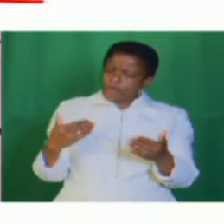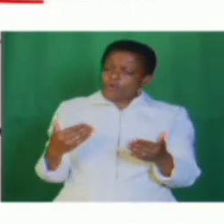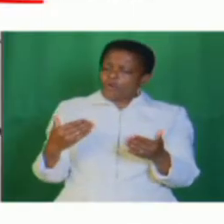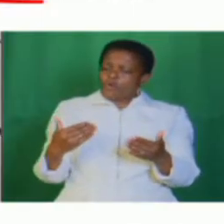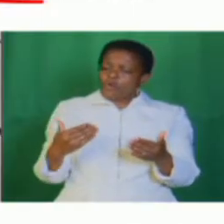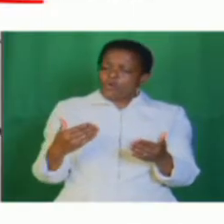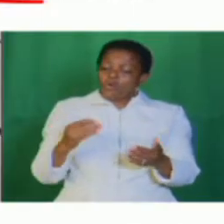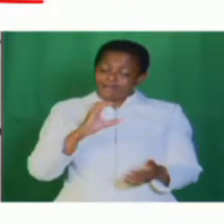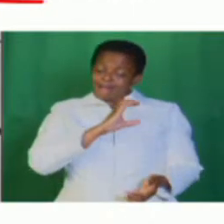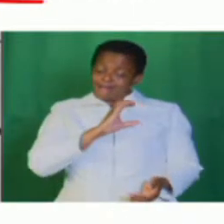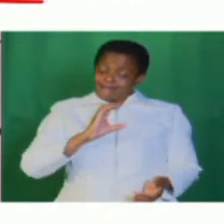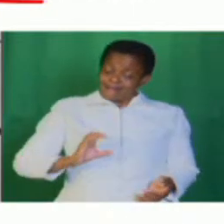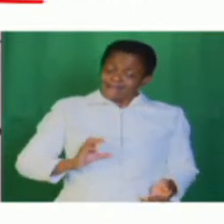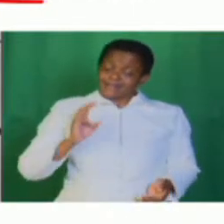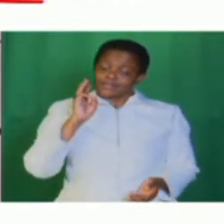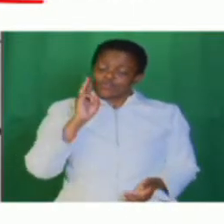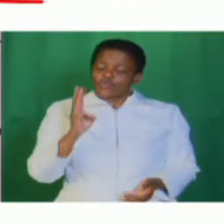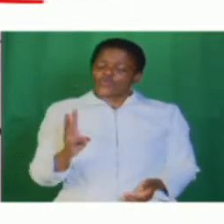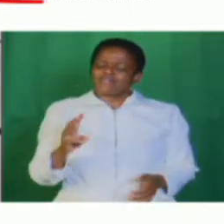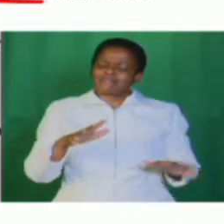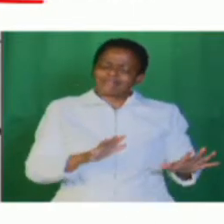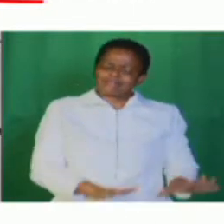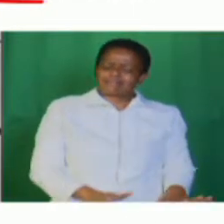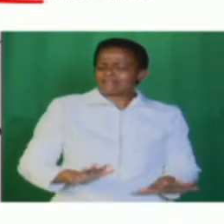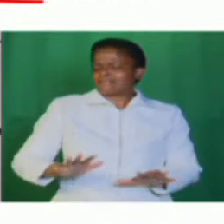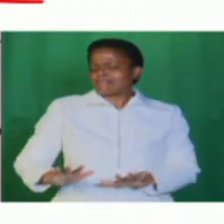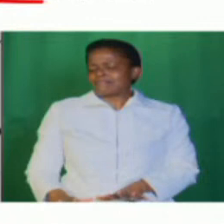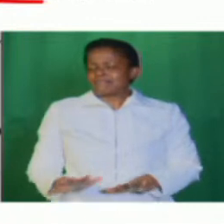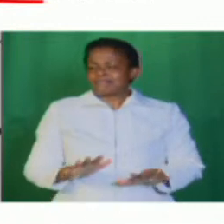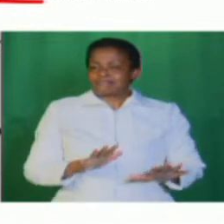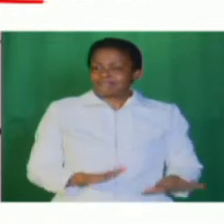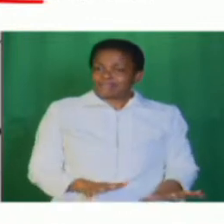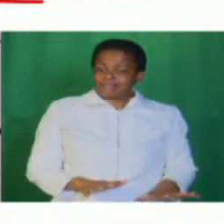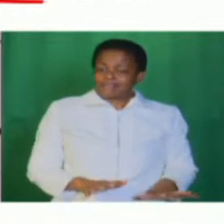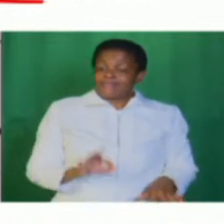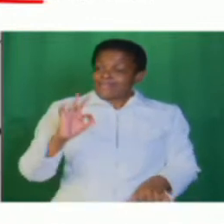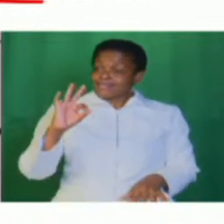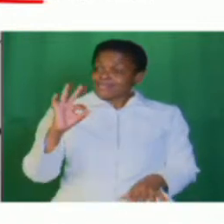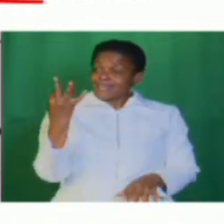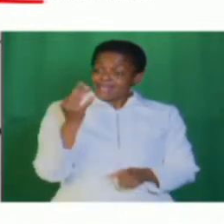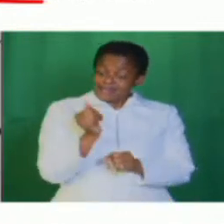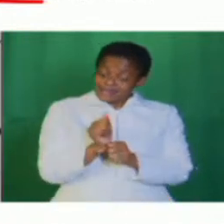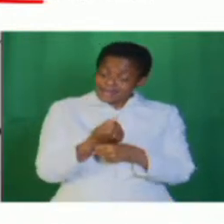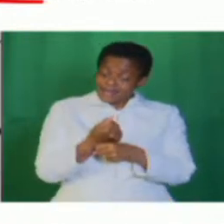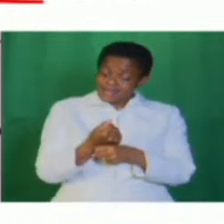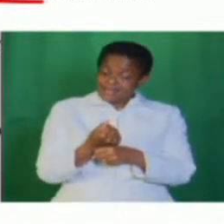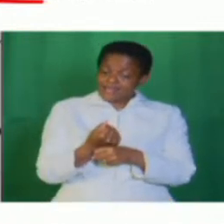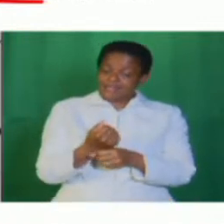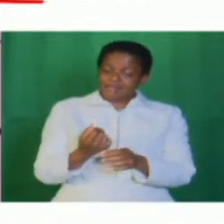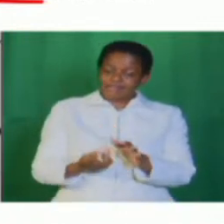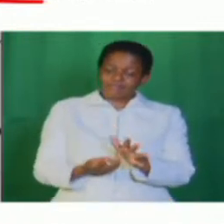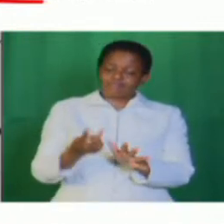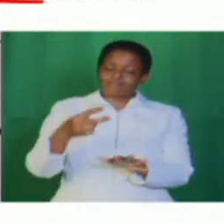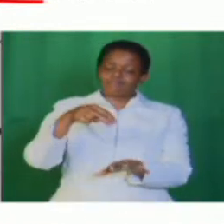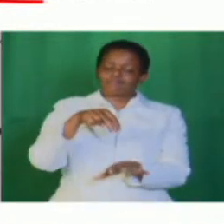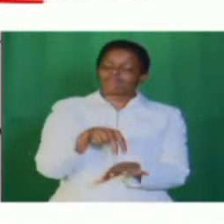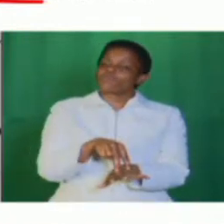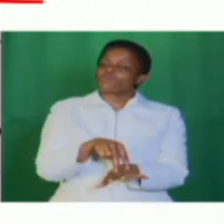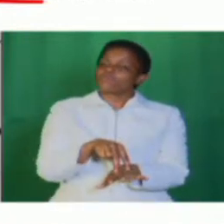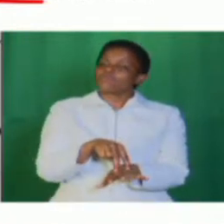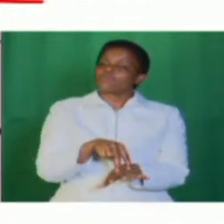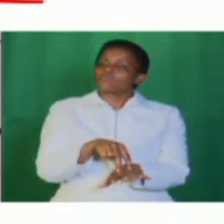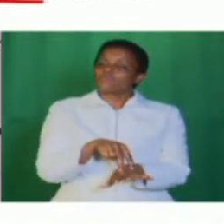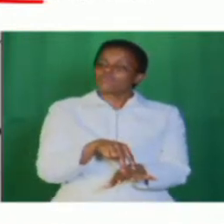and on the third day rise from the dead. This was not the first time they were hearing this. They had